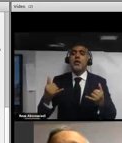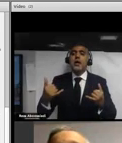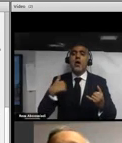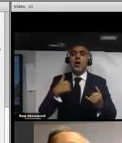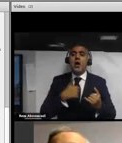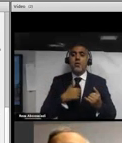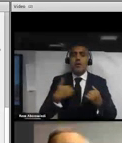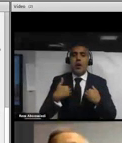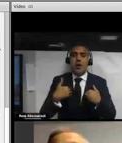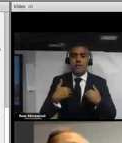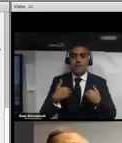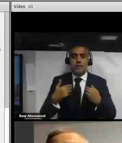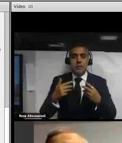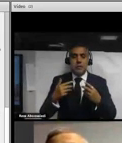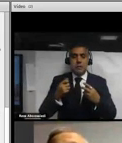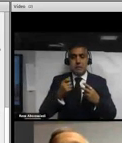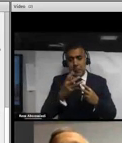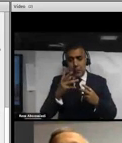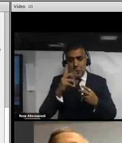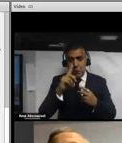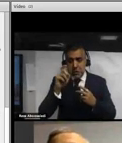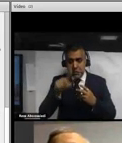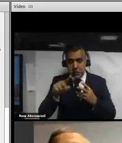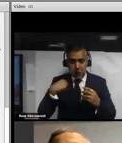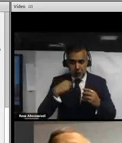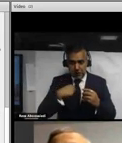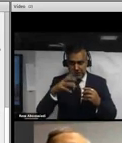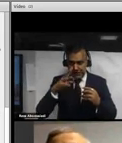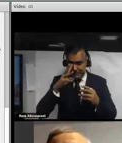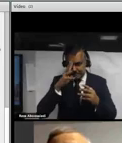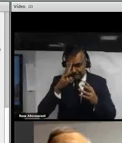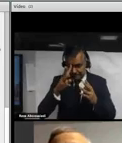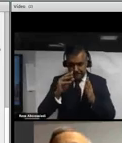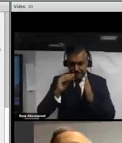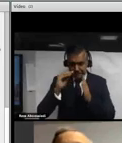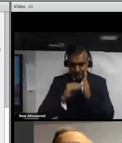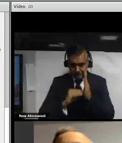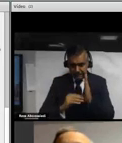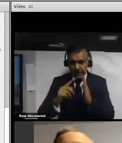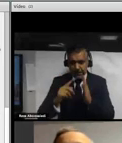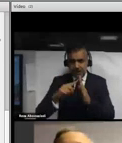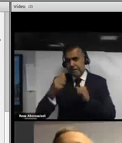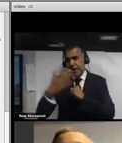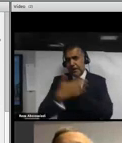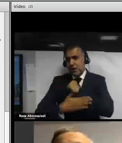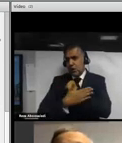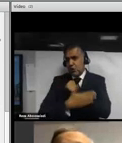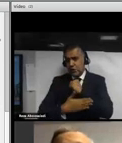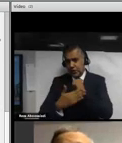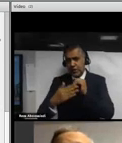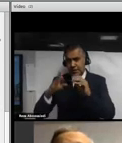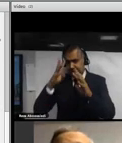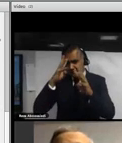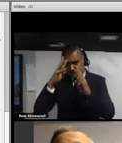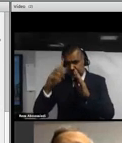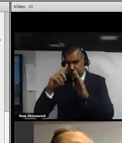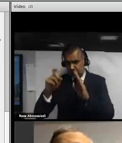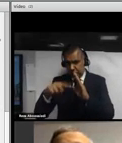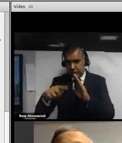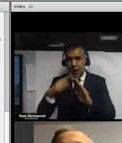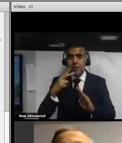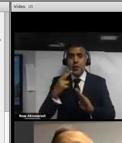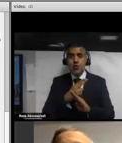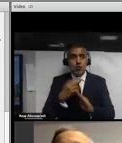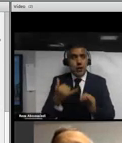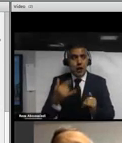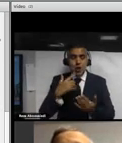questions that have been developed and tested in many countries that are being used right now to